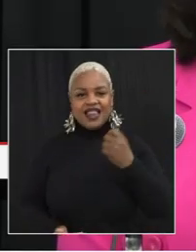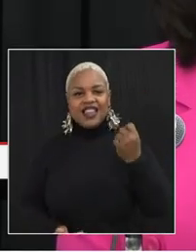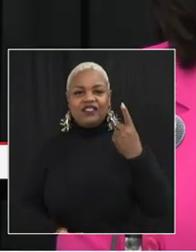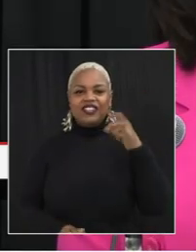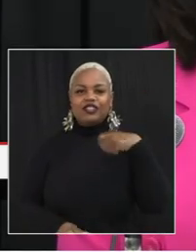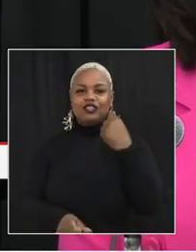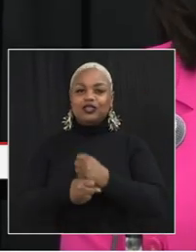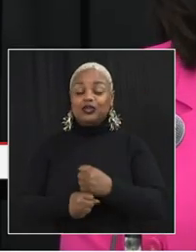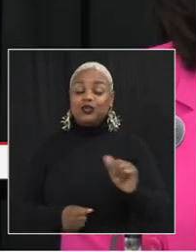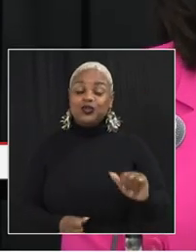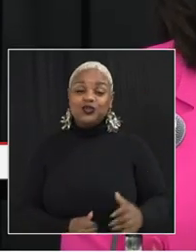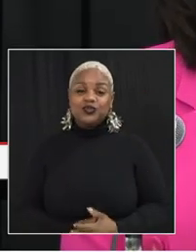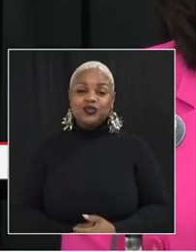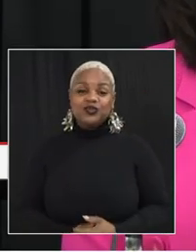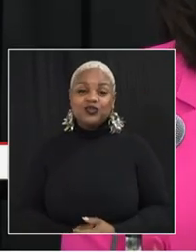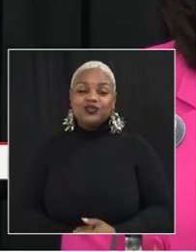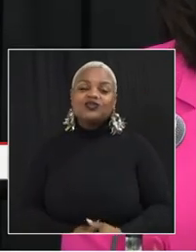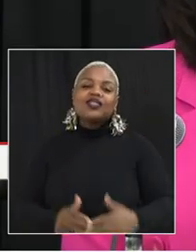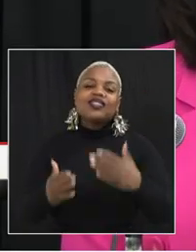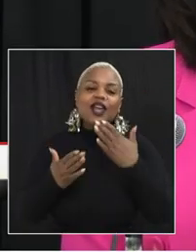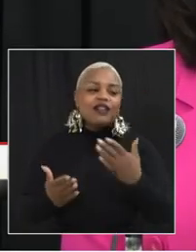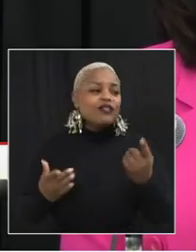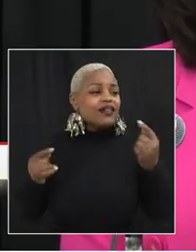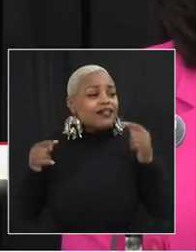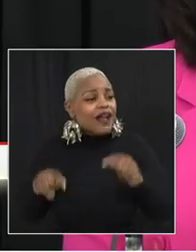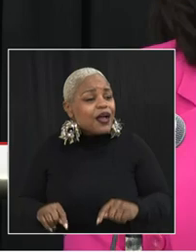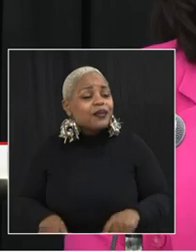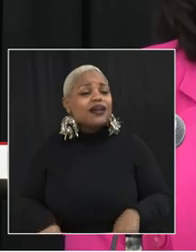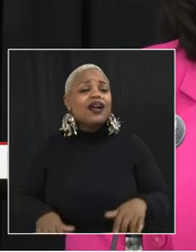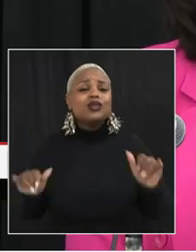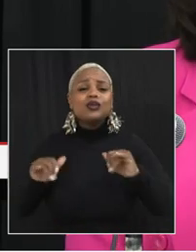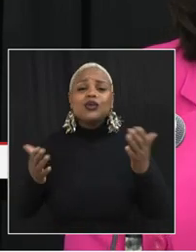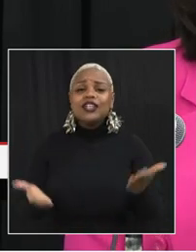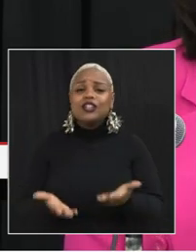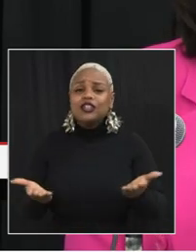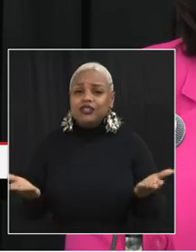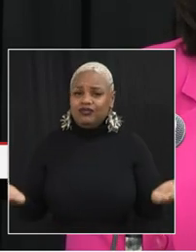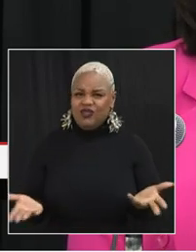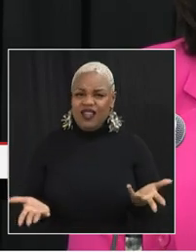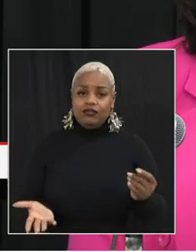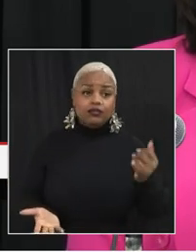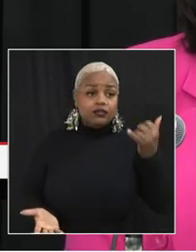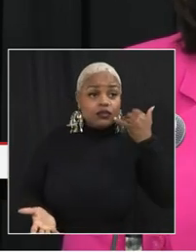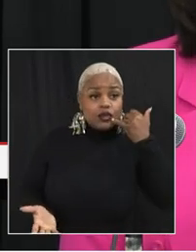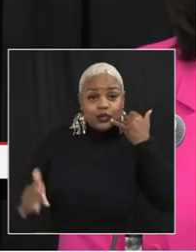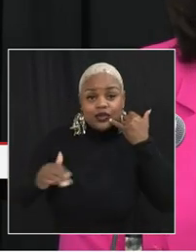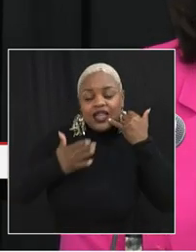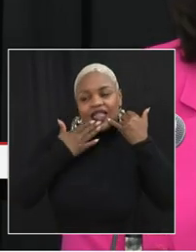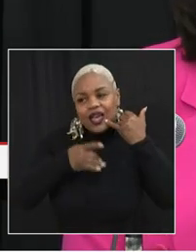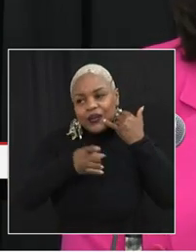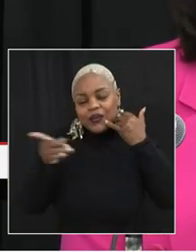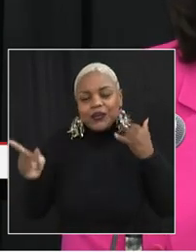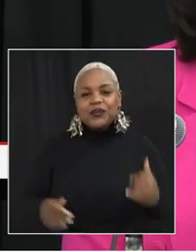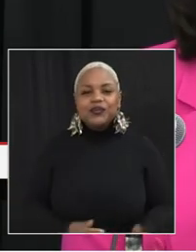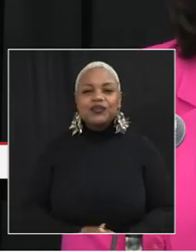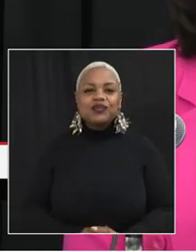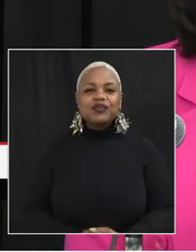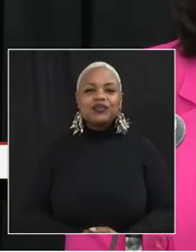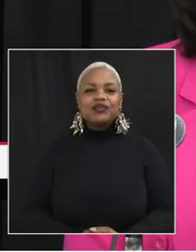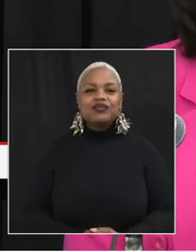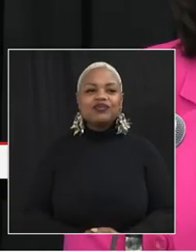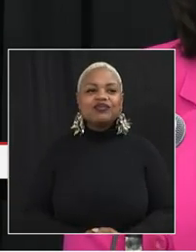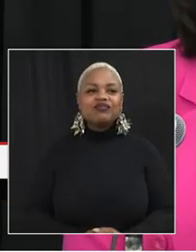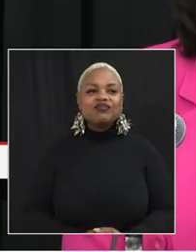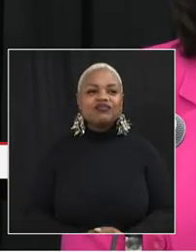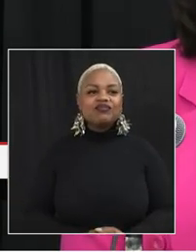Thank you for being here in person, being at watch parties, and on the phone. So Jenny and I will provide a little context about the budget as you think of your